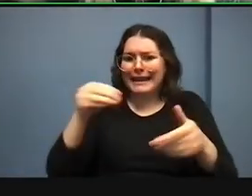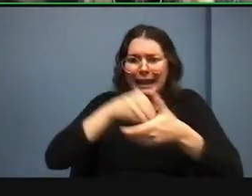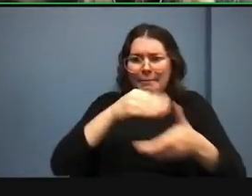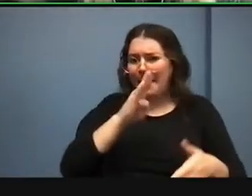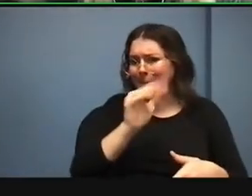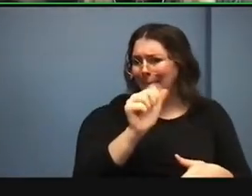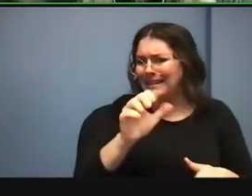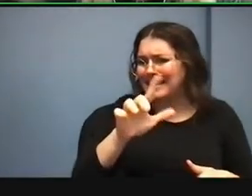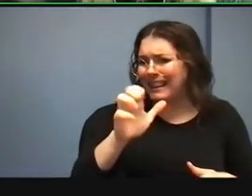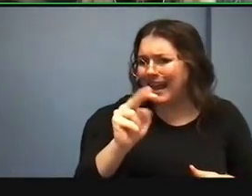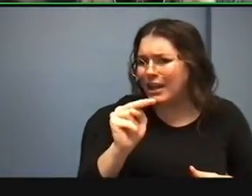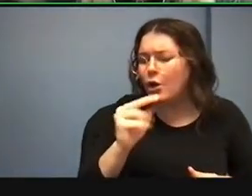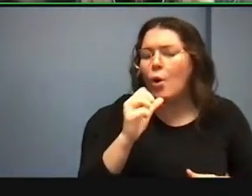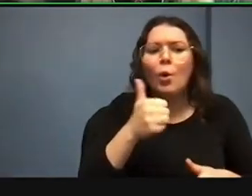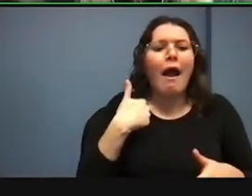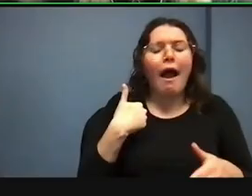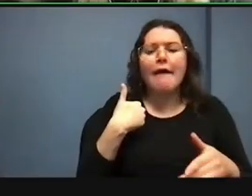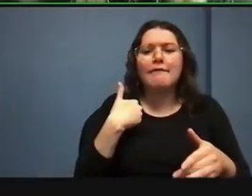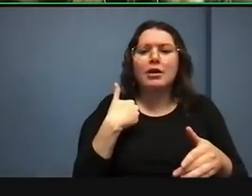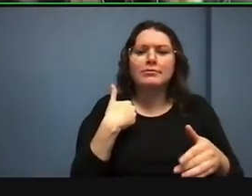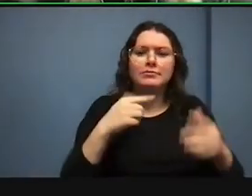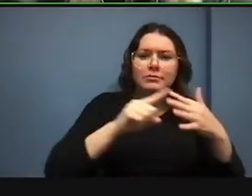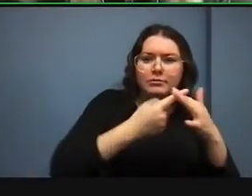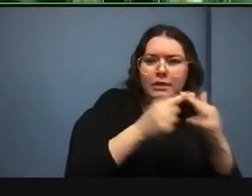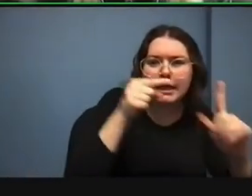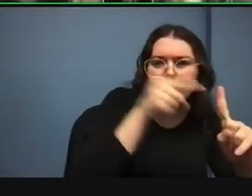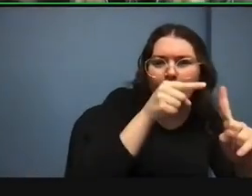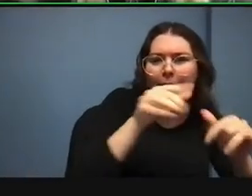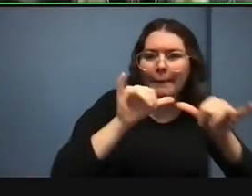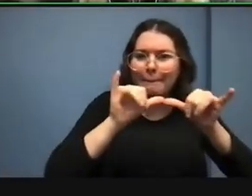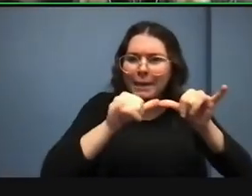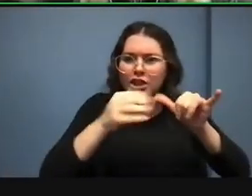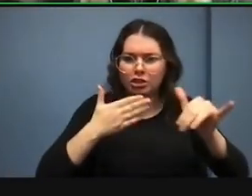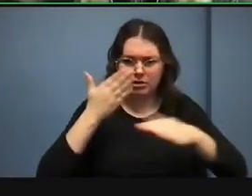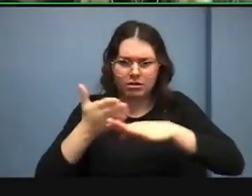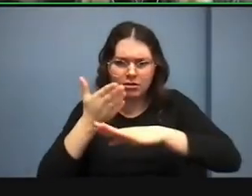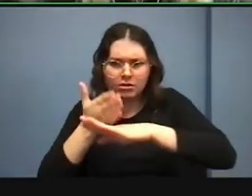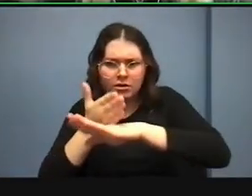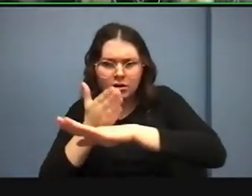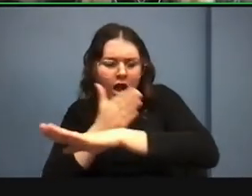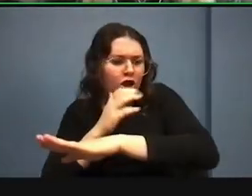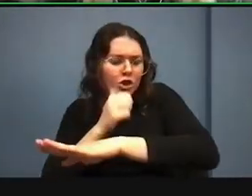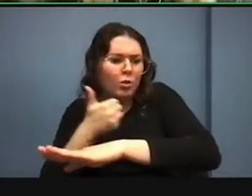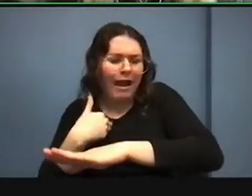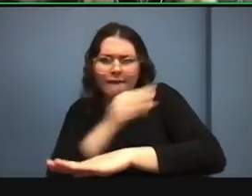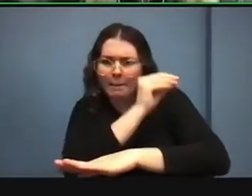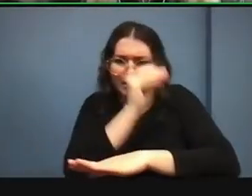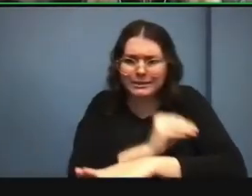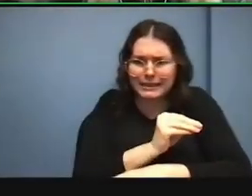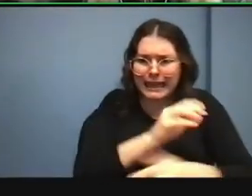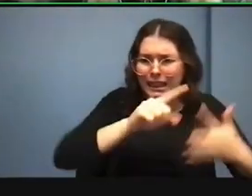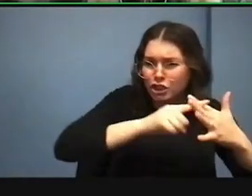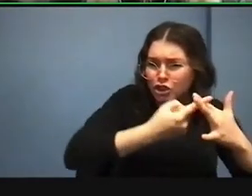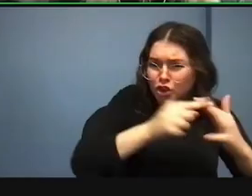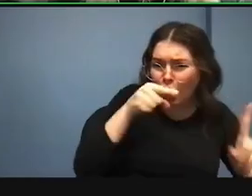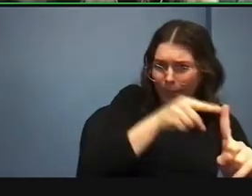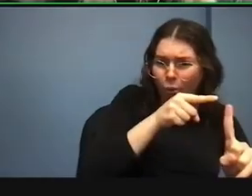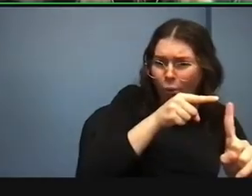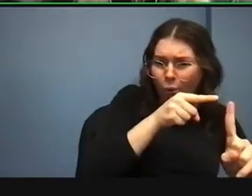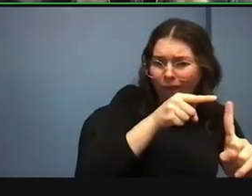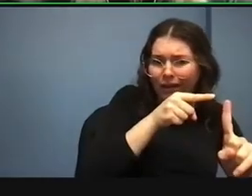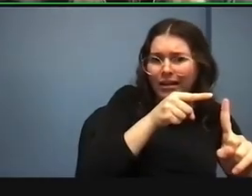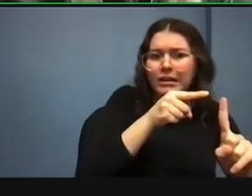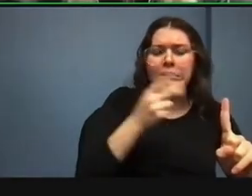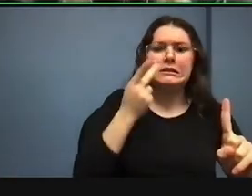baseline. So I don't have a reference point to measure progress because I don't have a percent in my baseline